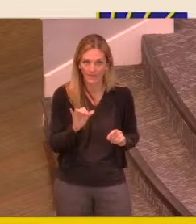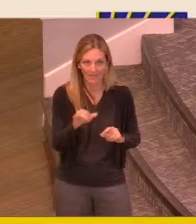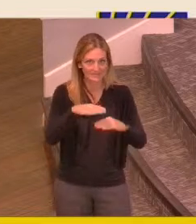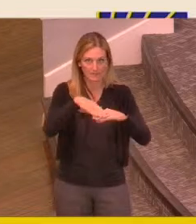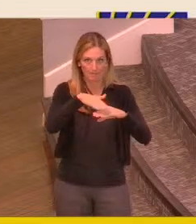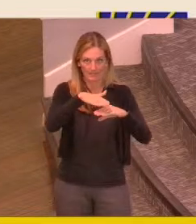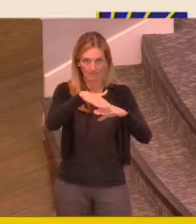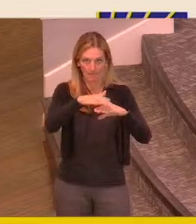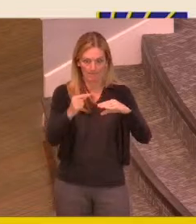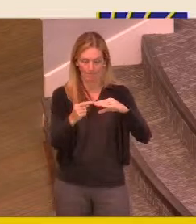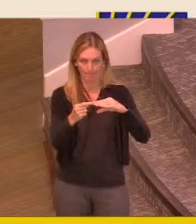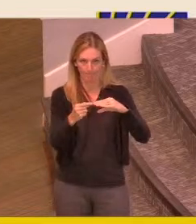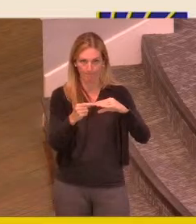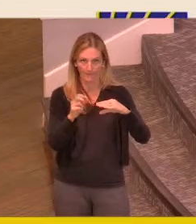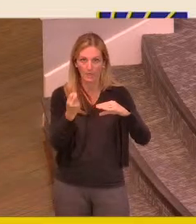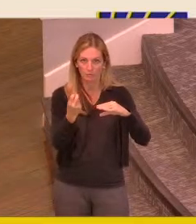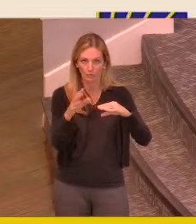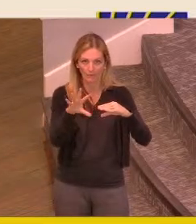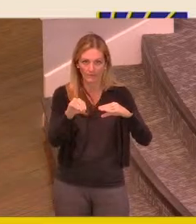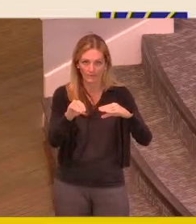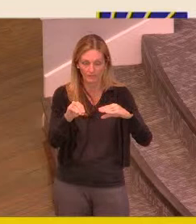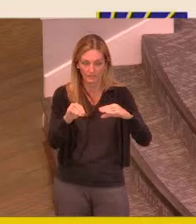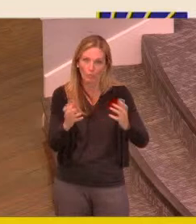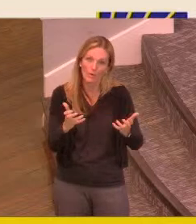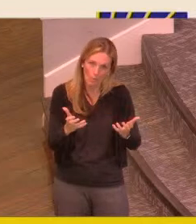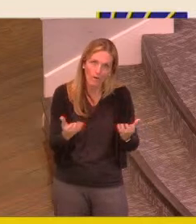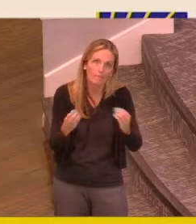minimum, and we really want to do more.